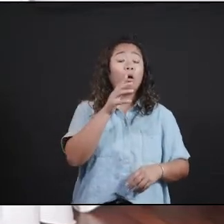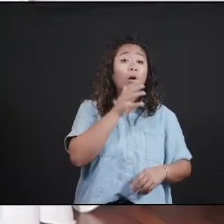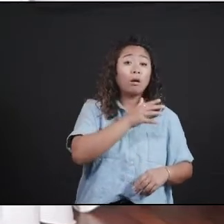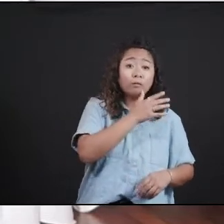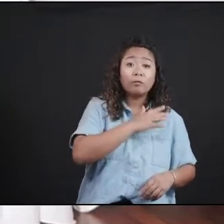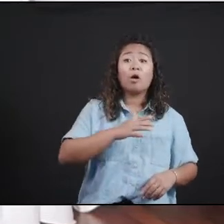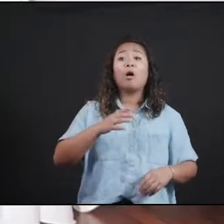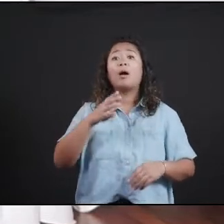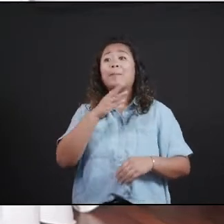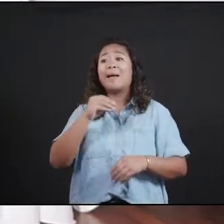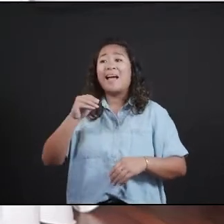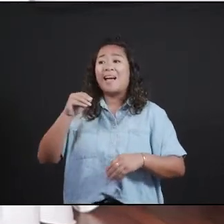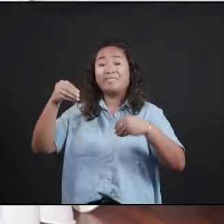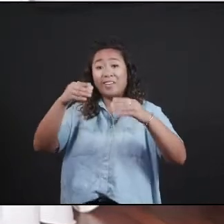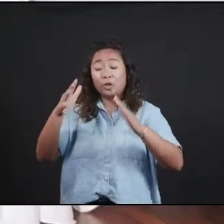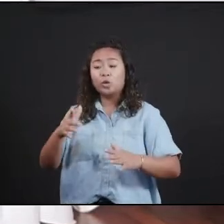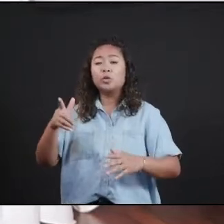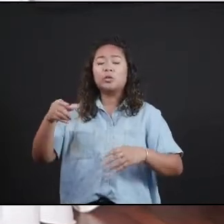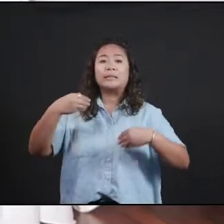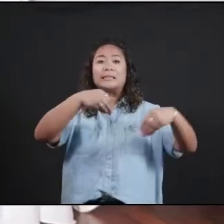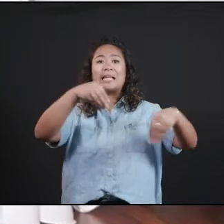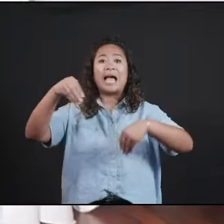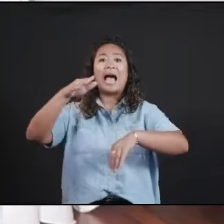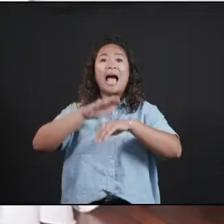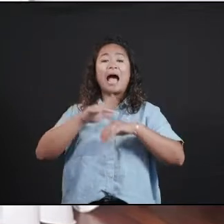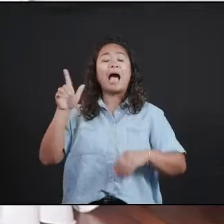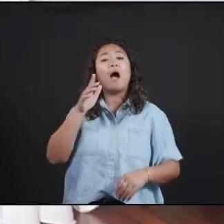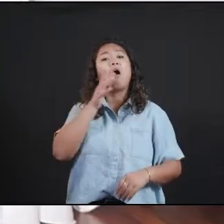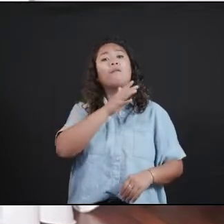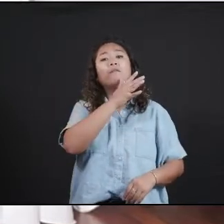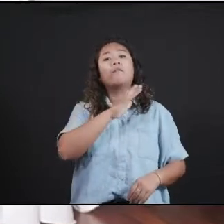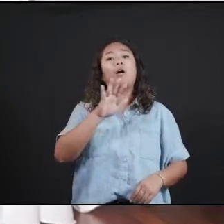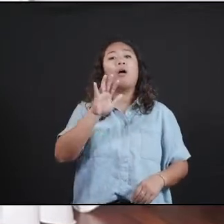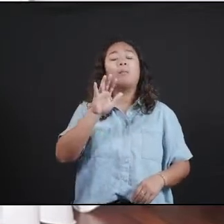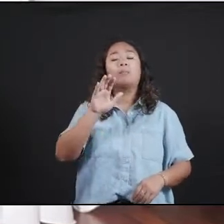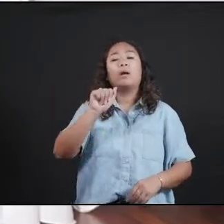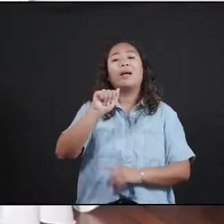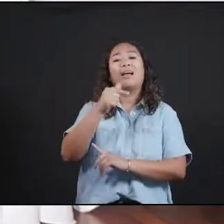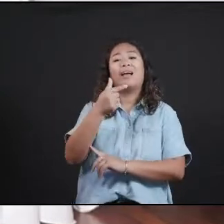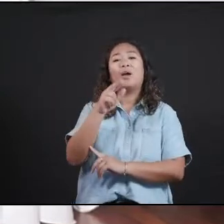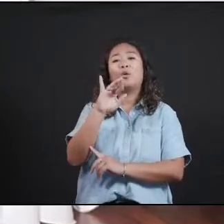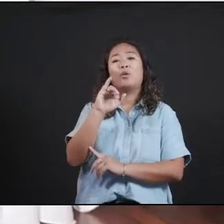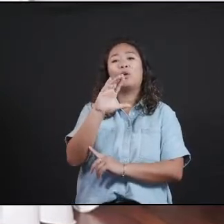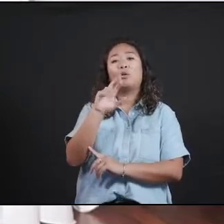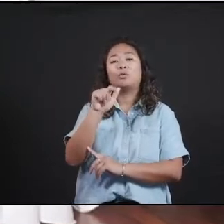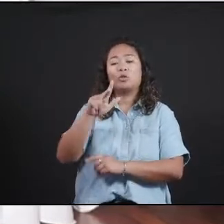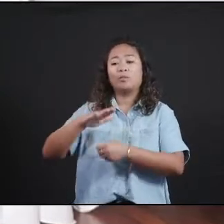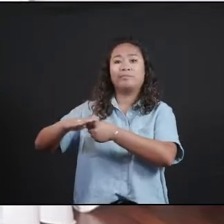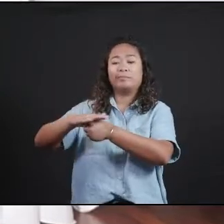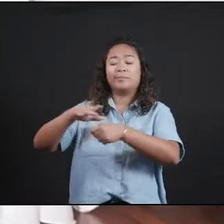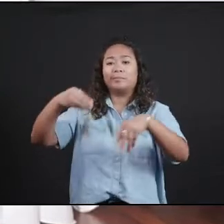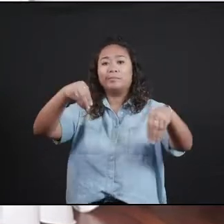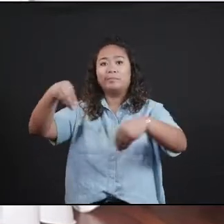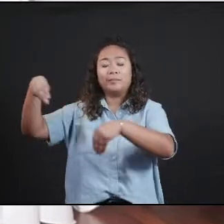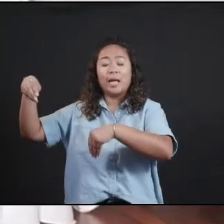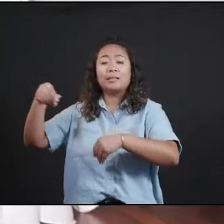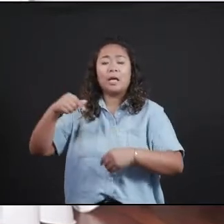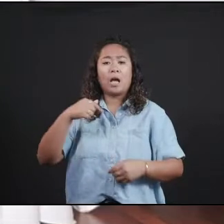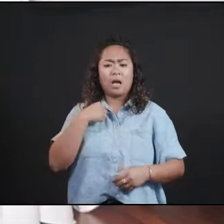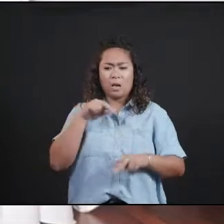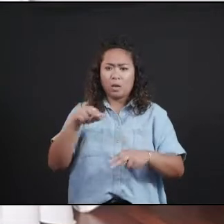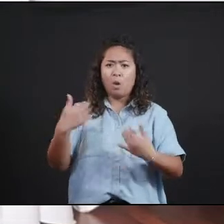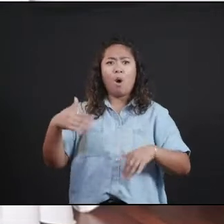And food will be purchased from registered farmers. This will greatly assist farmers whose normal business activities